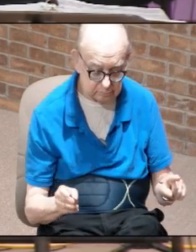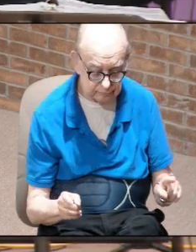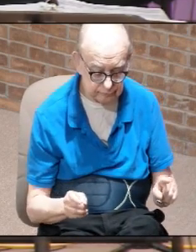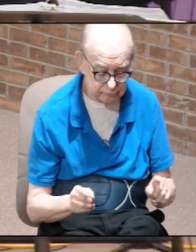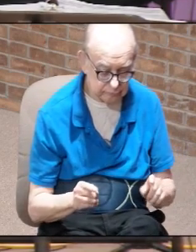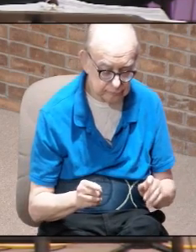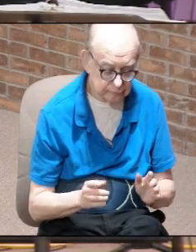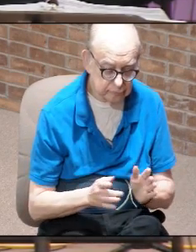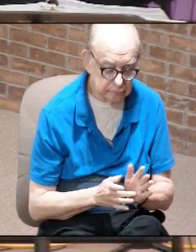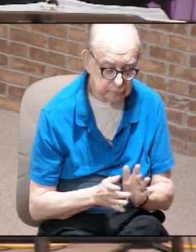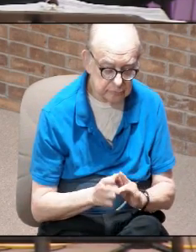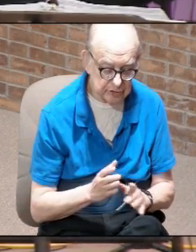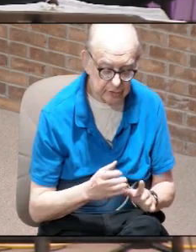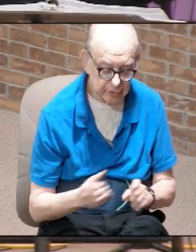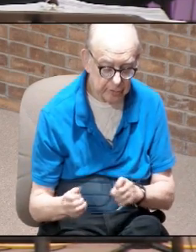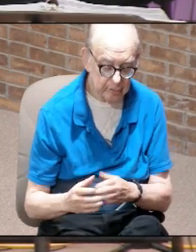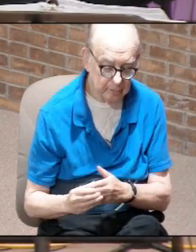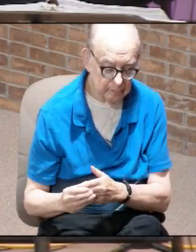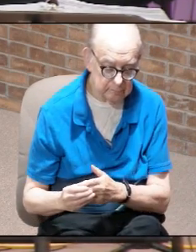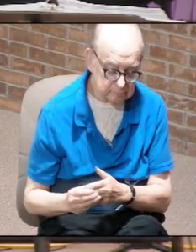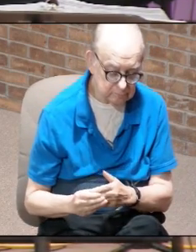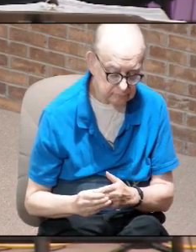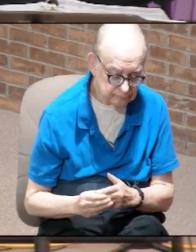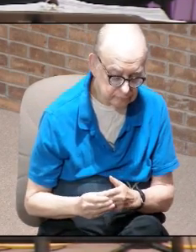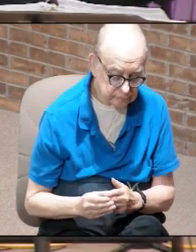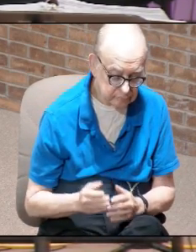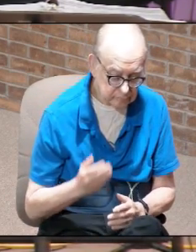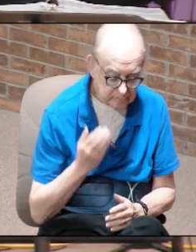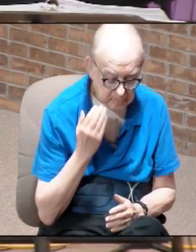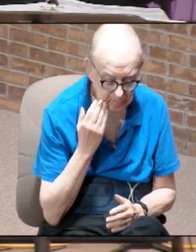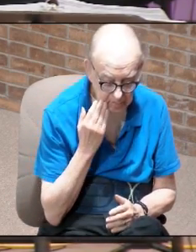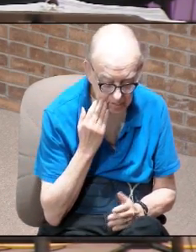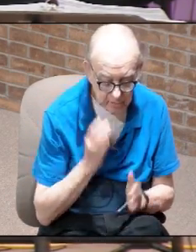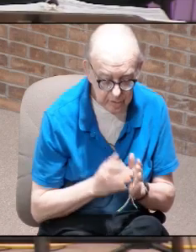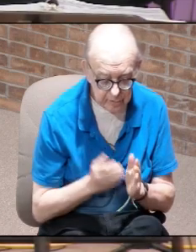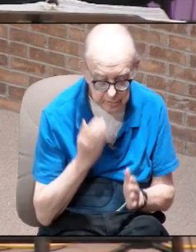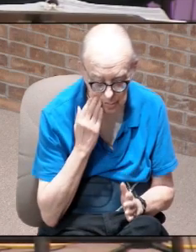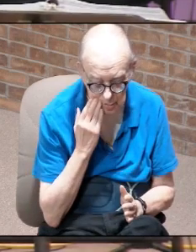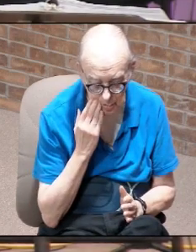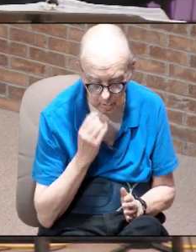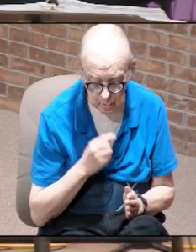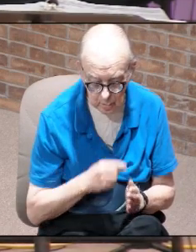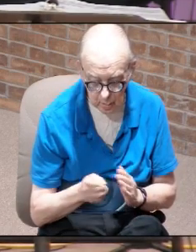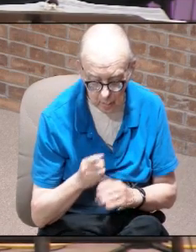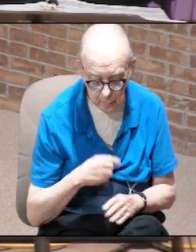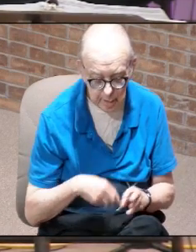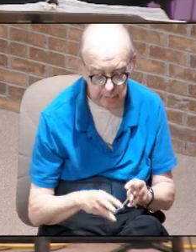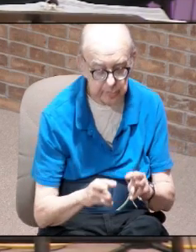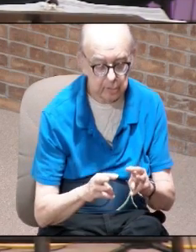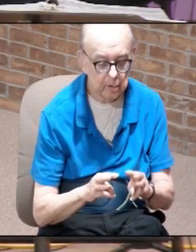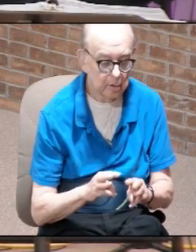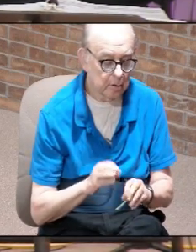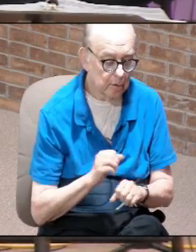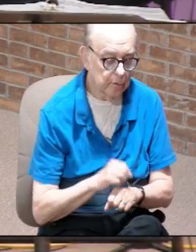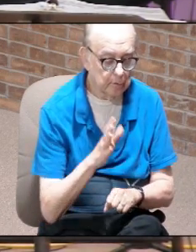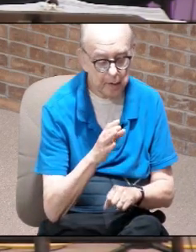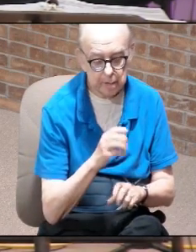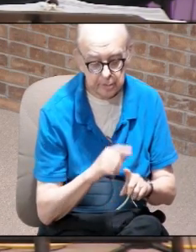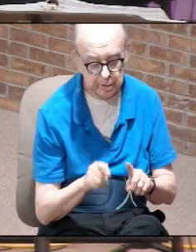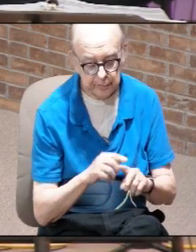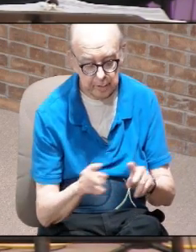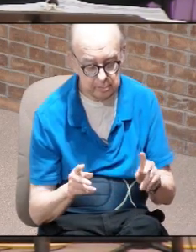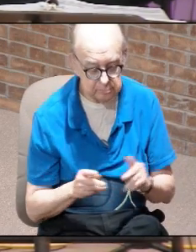he took the lead, he knew delightful long cuts, up mountains and through rocky